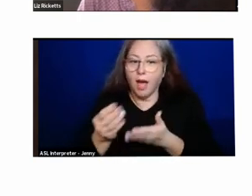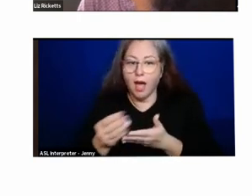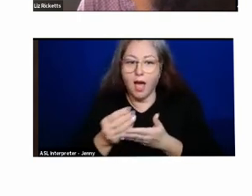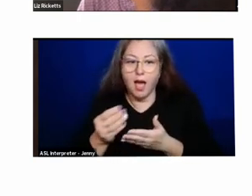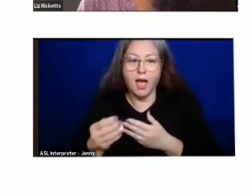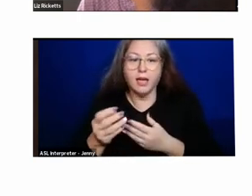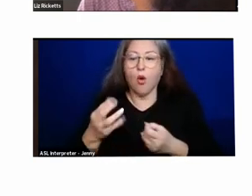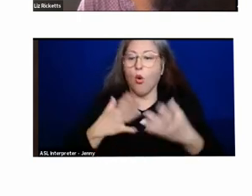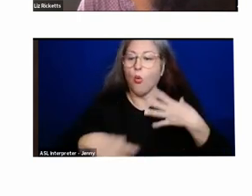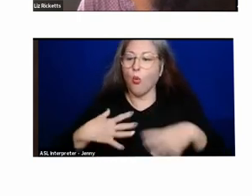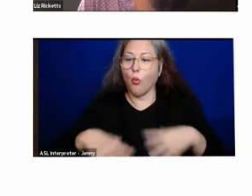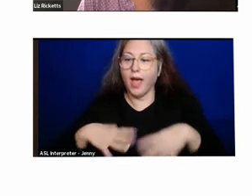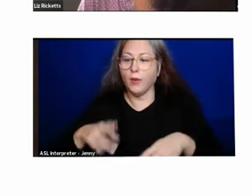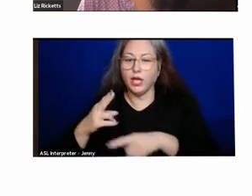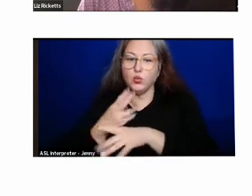exactly it.